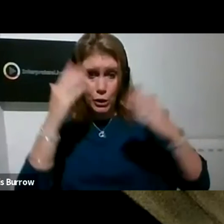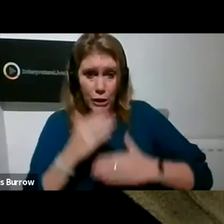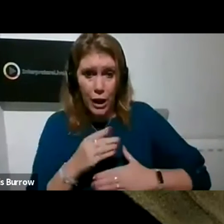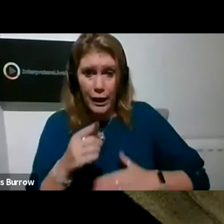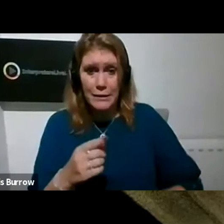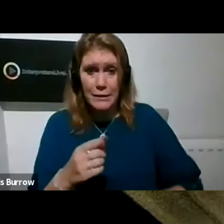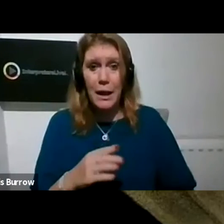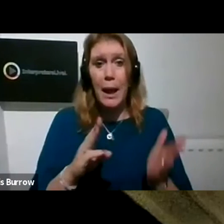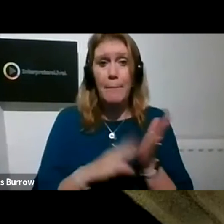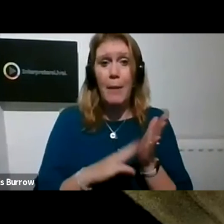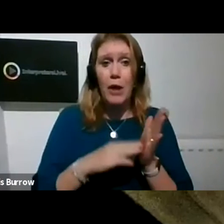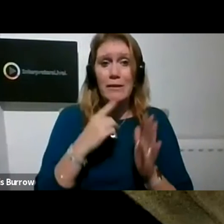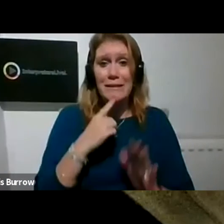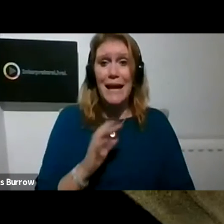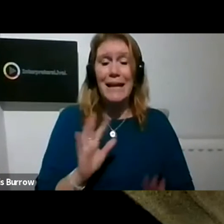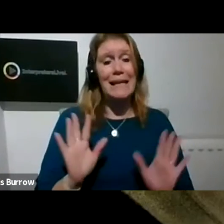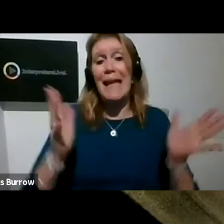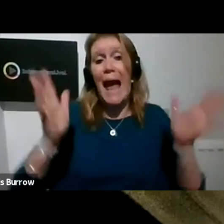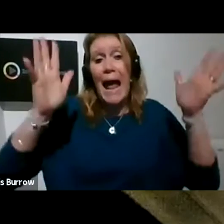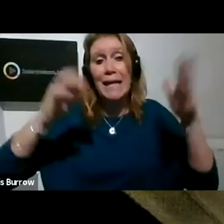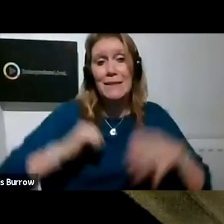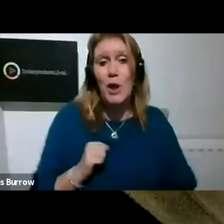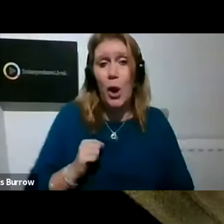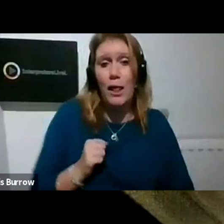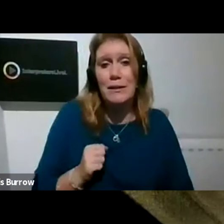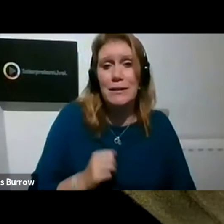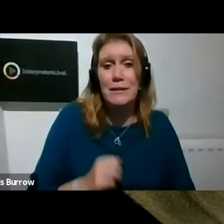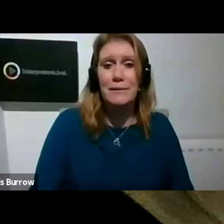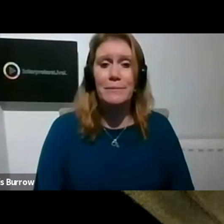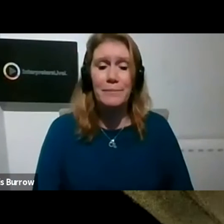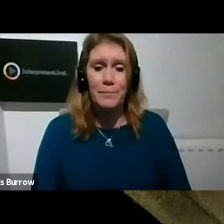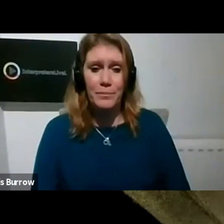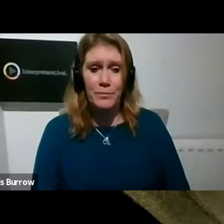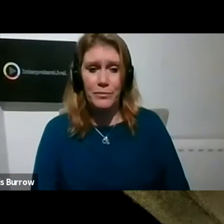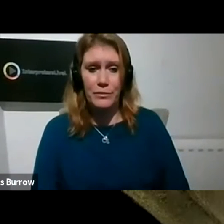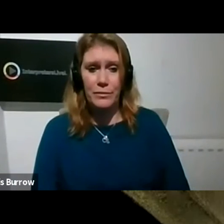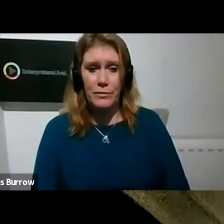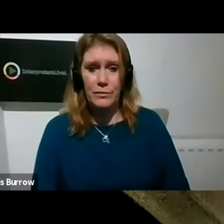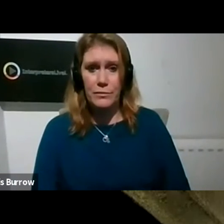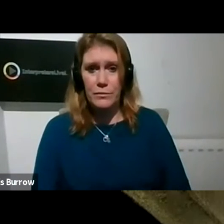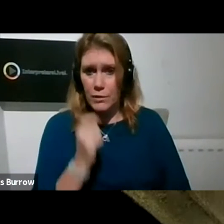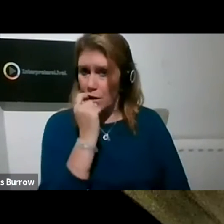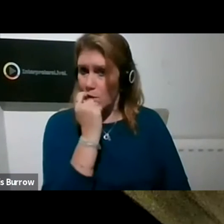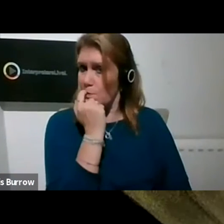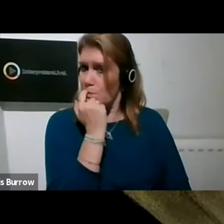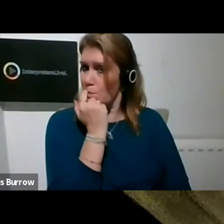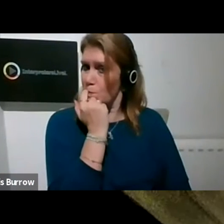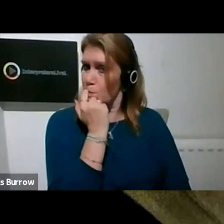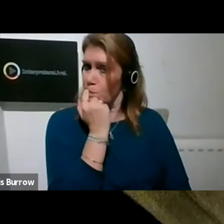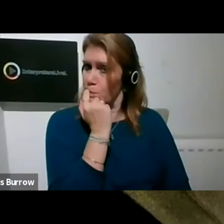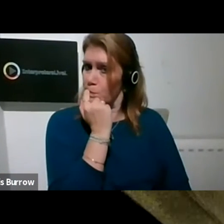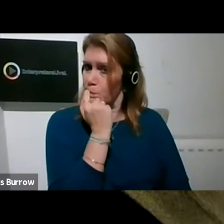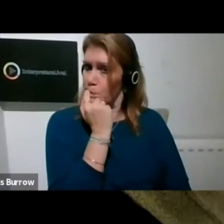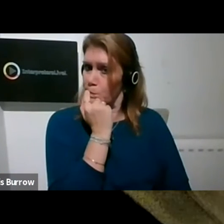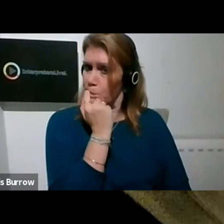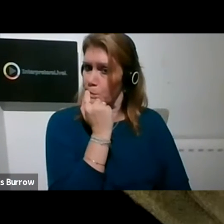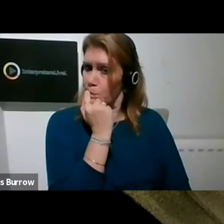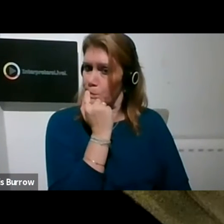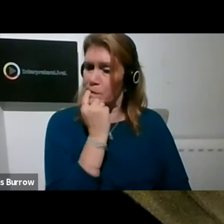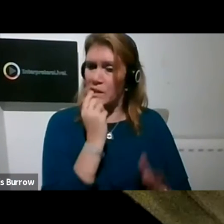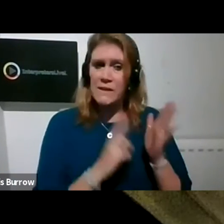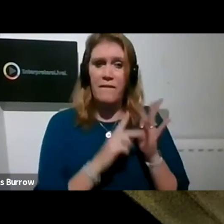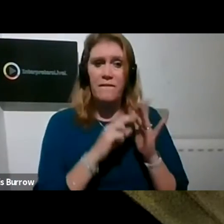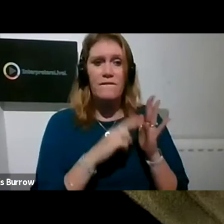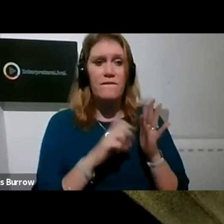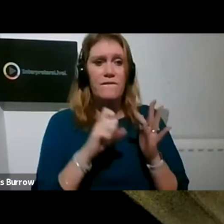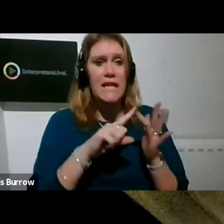Scotland. I think we will do that. Sorry, I'm just a bit slow. Vince Laws says, well